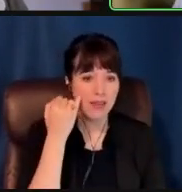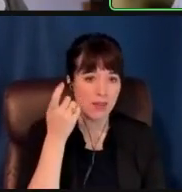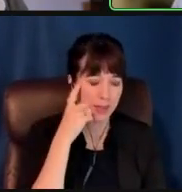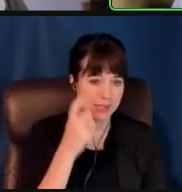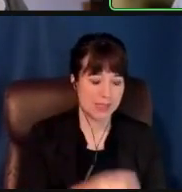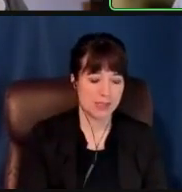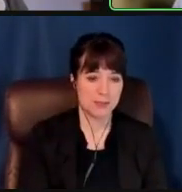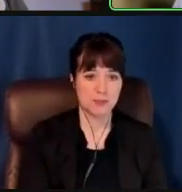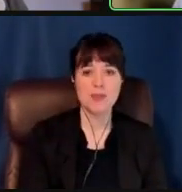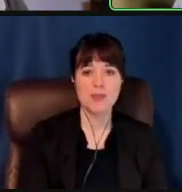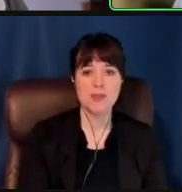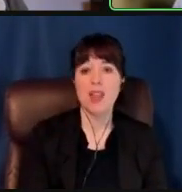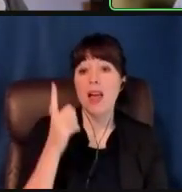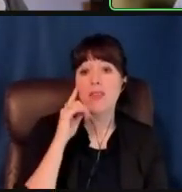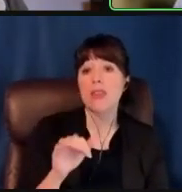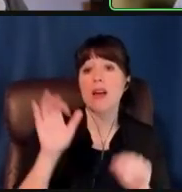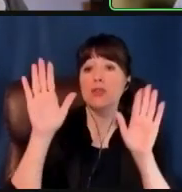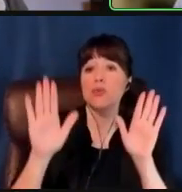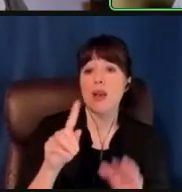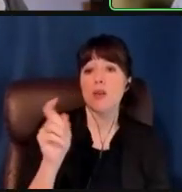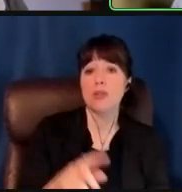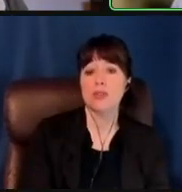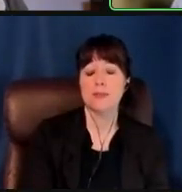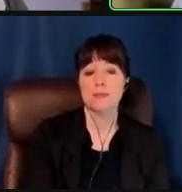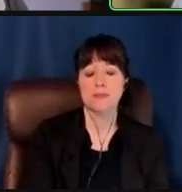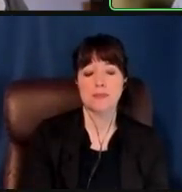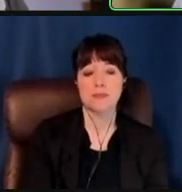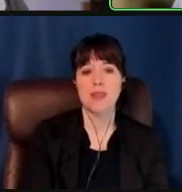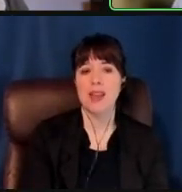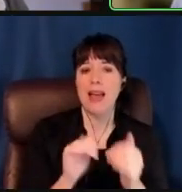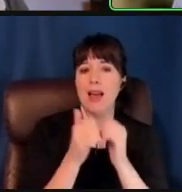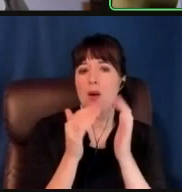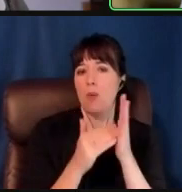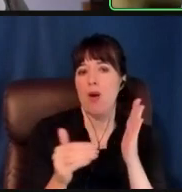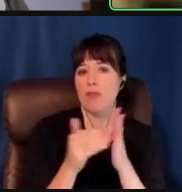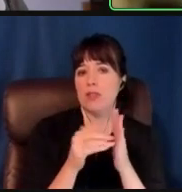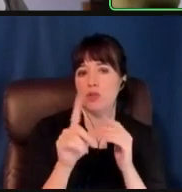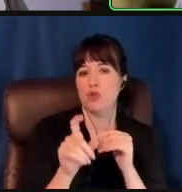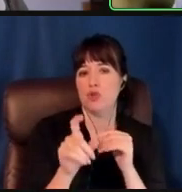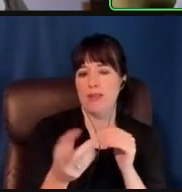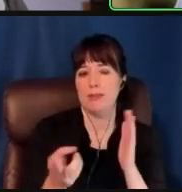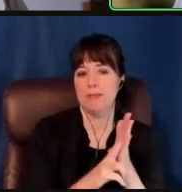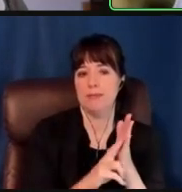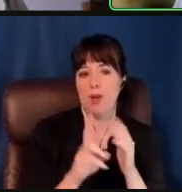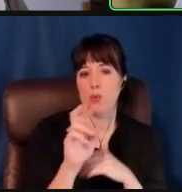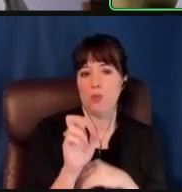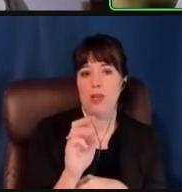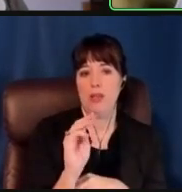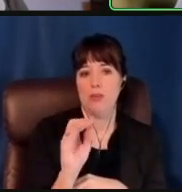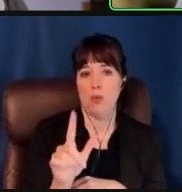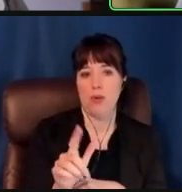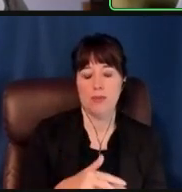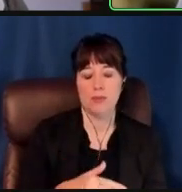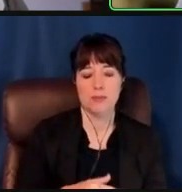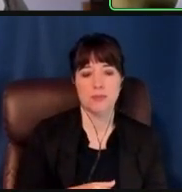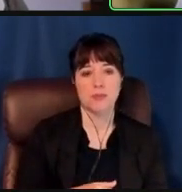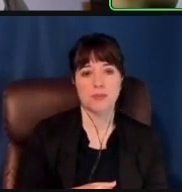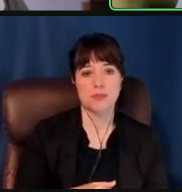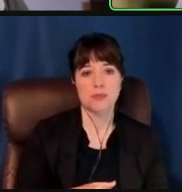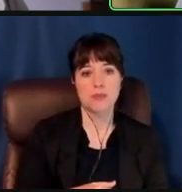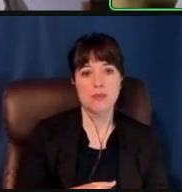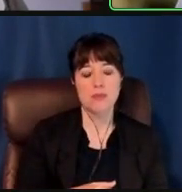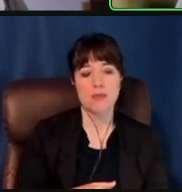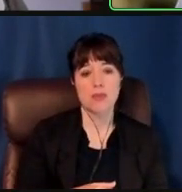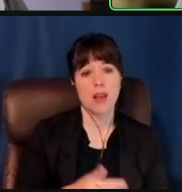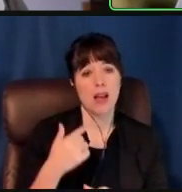Yeah, I think that's a great question. And really, you know, how often should the renewal that renewal occur? And